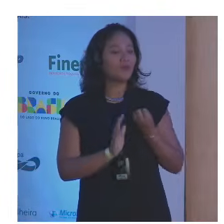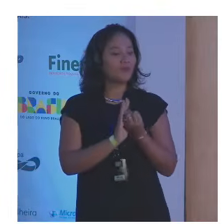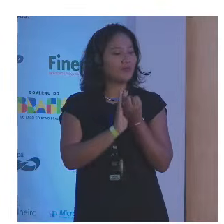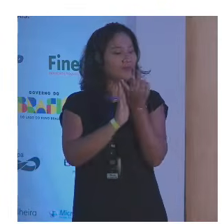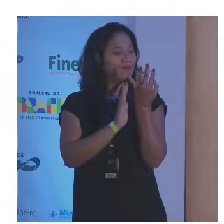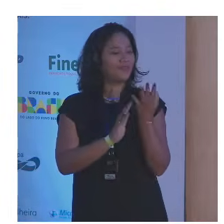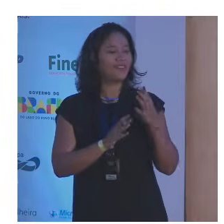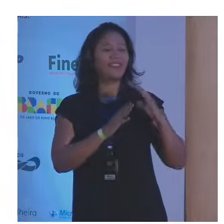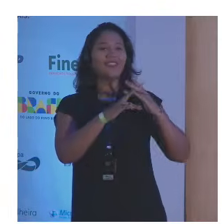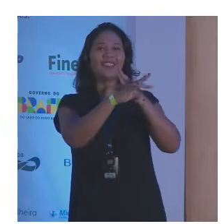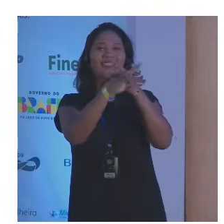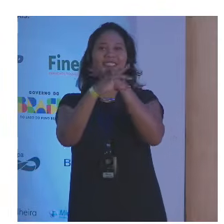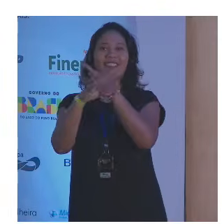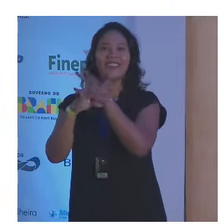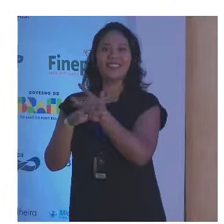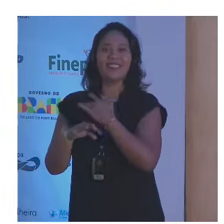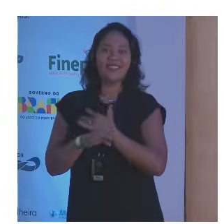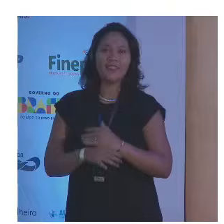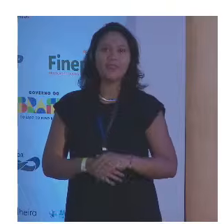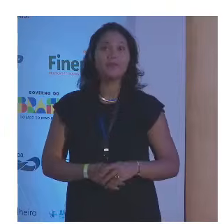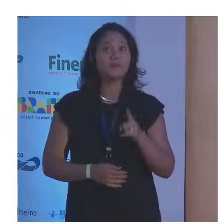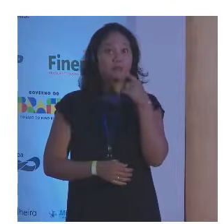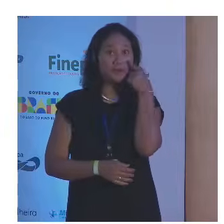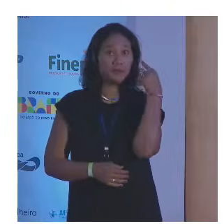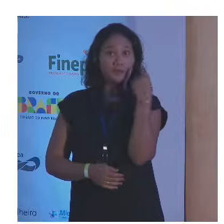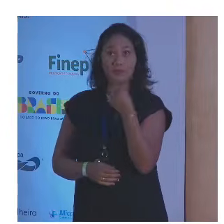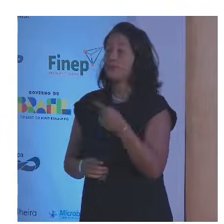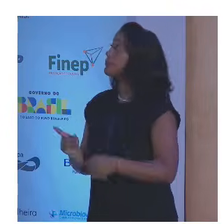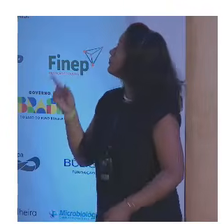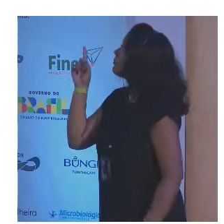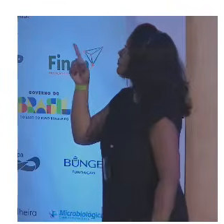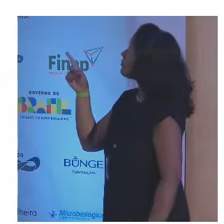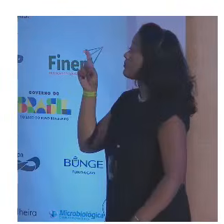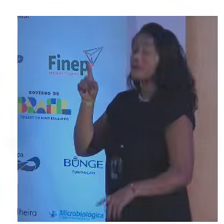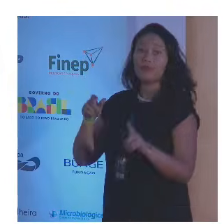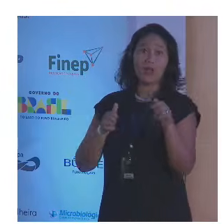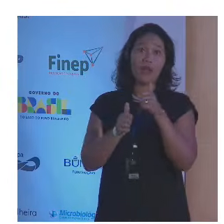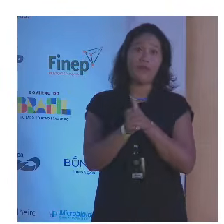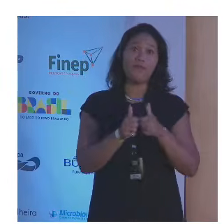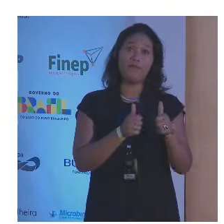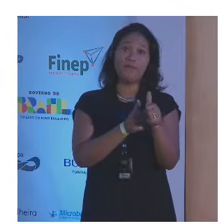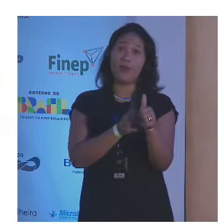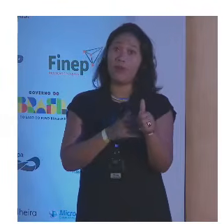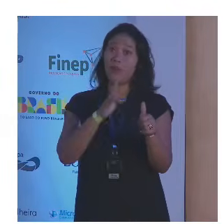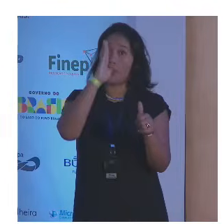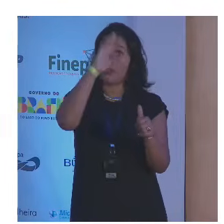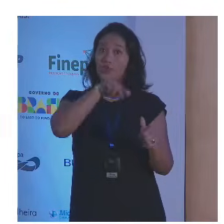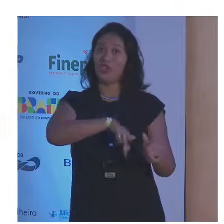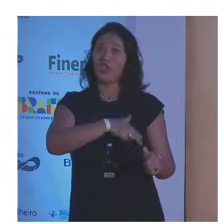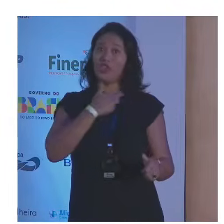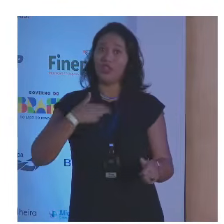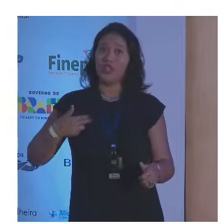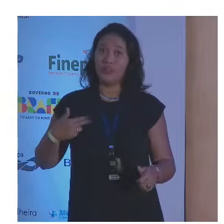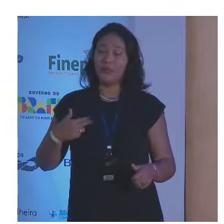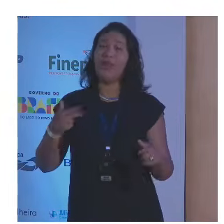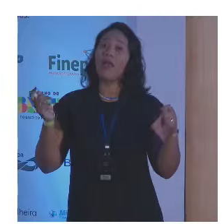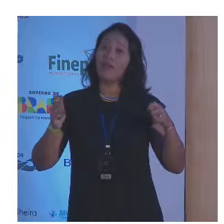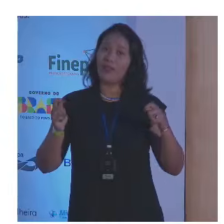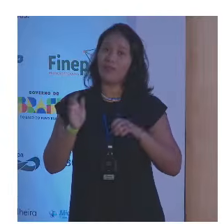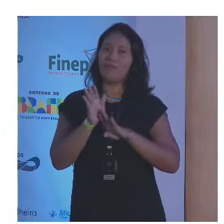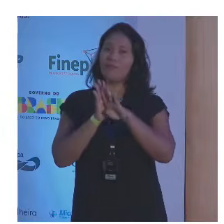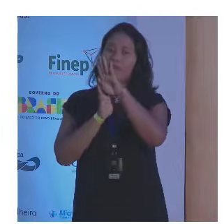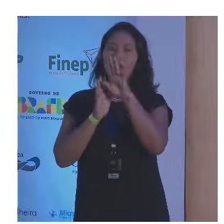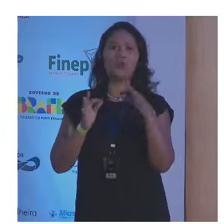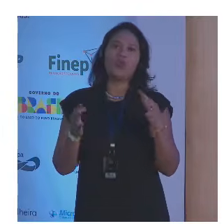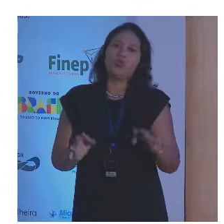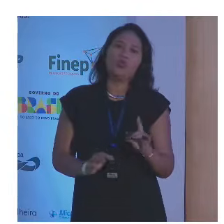that you're better than China. You're better than China. And that maybe you can go up, but it's not fair, because Brazil is